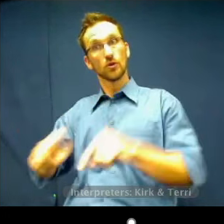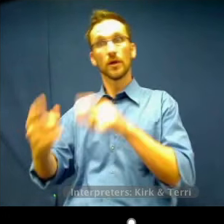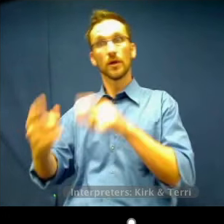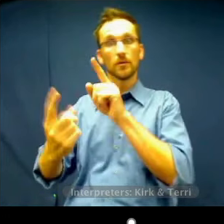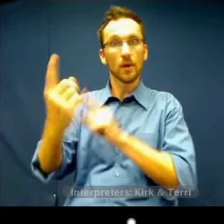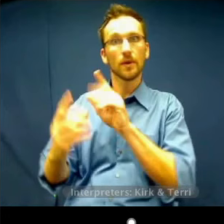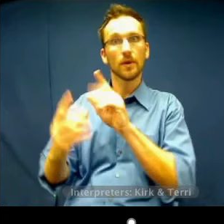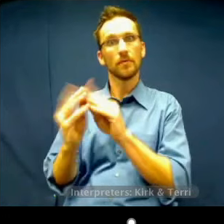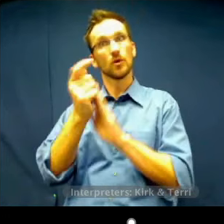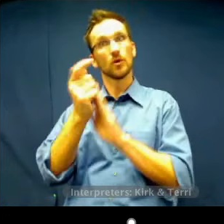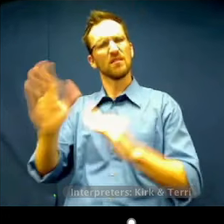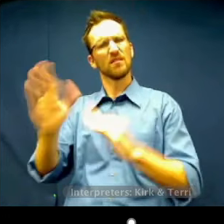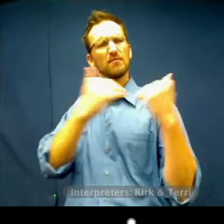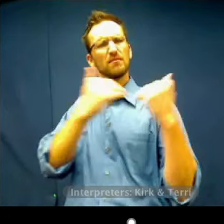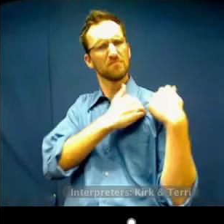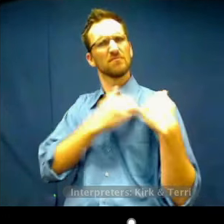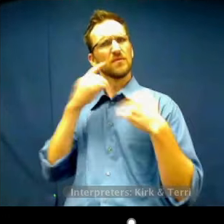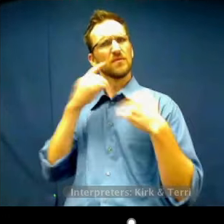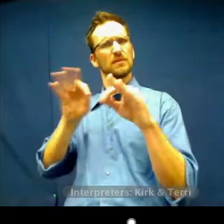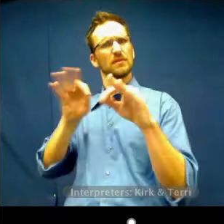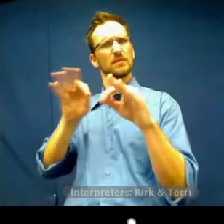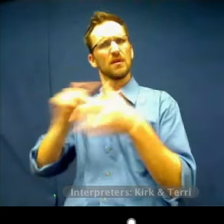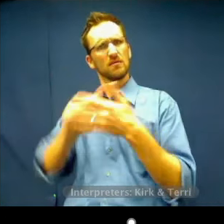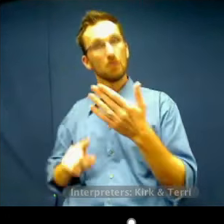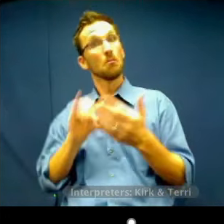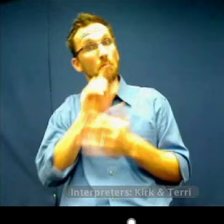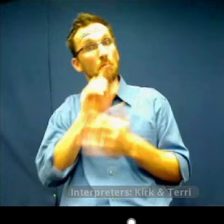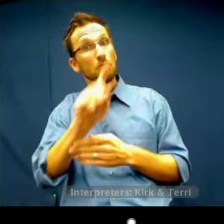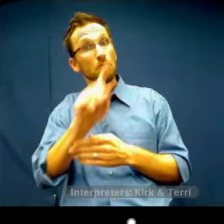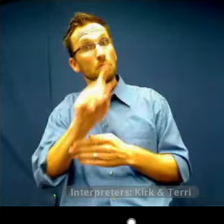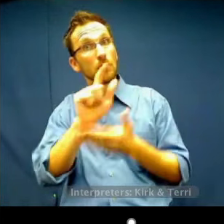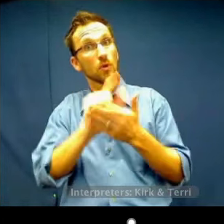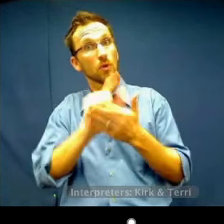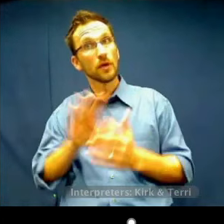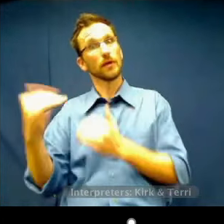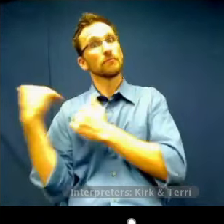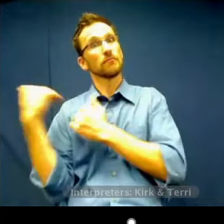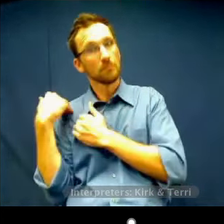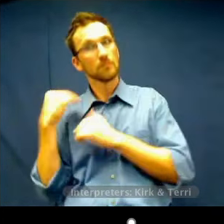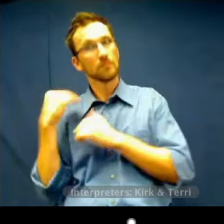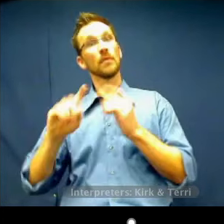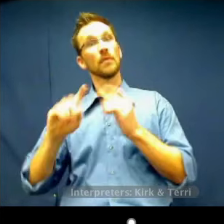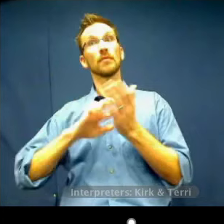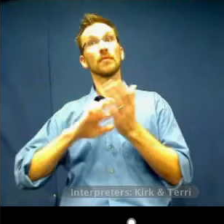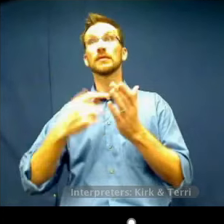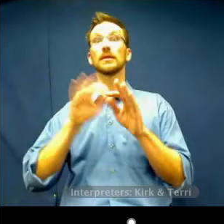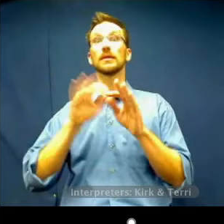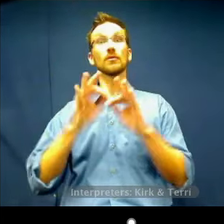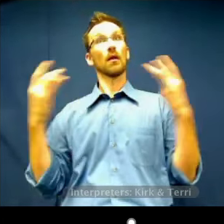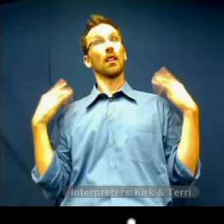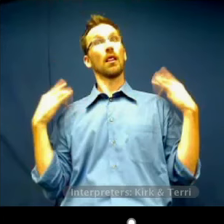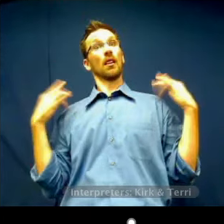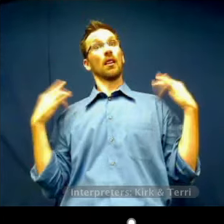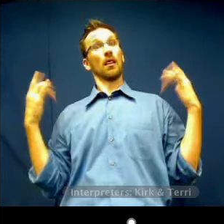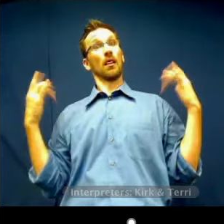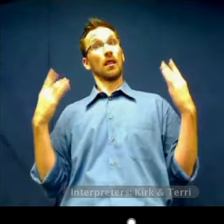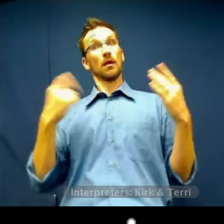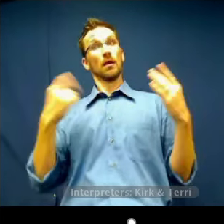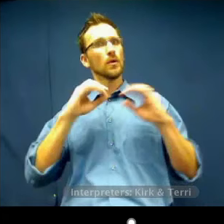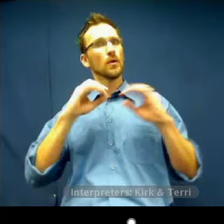that is true. It is the lawyer's obligation. I don't think it lessens the interpreter's obligation or responsibility, at least,